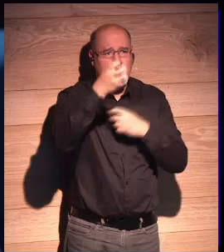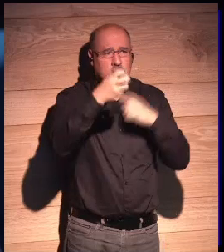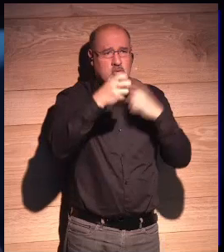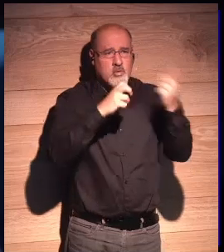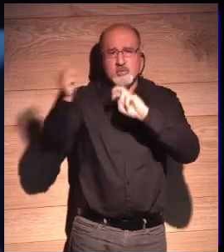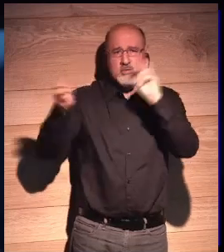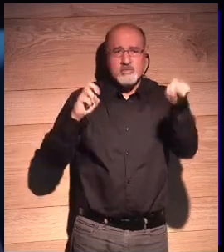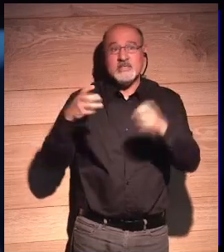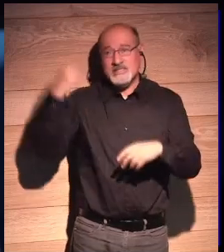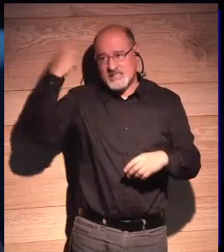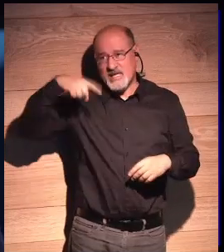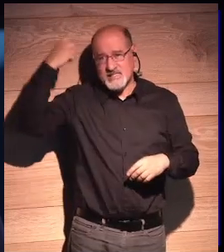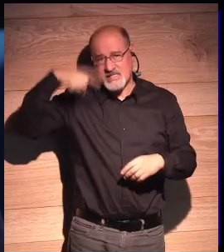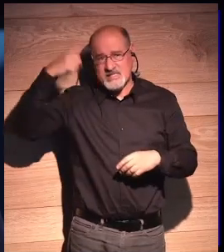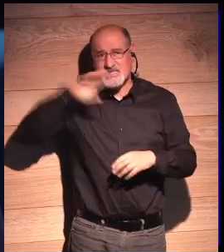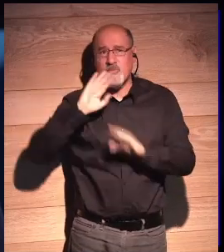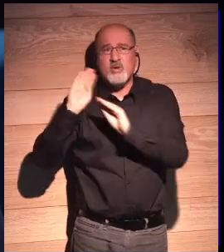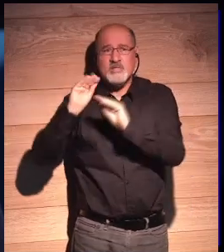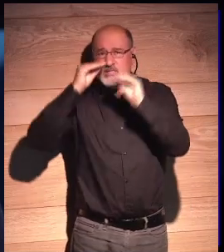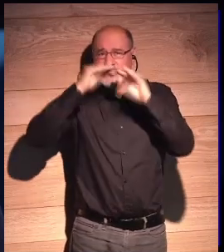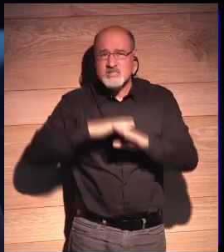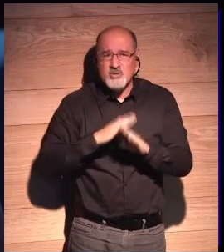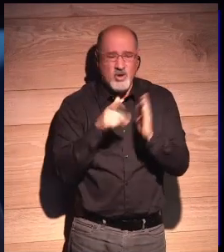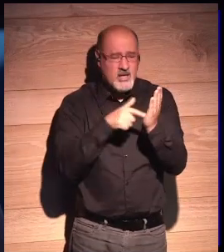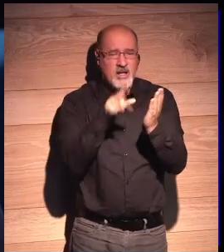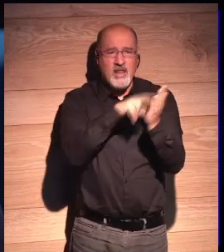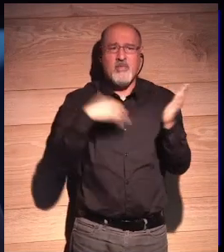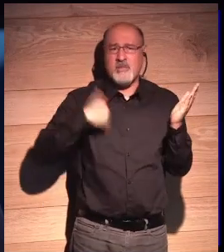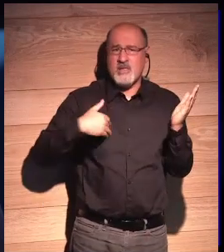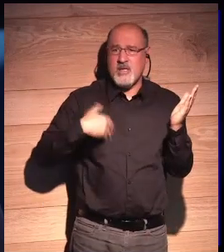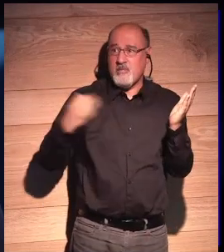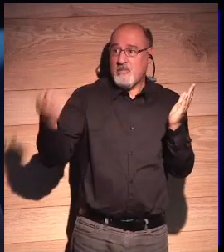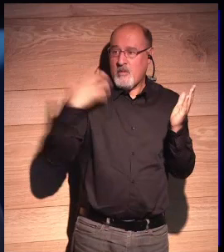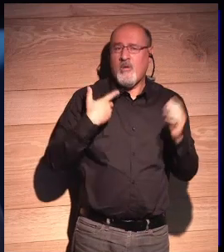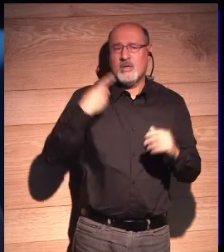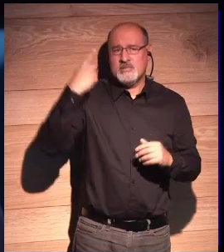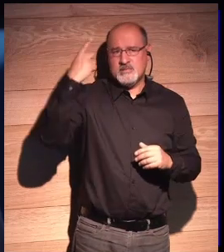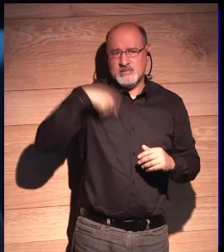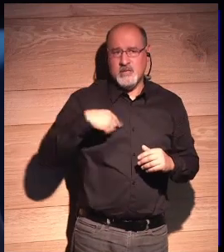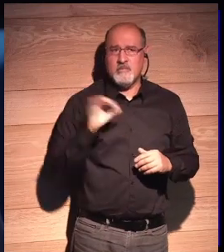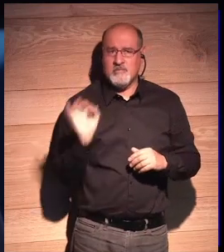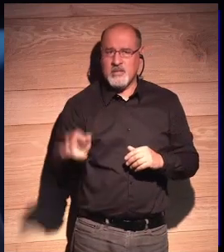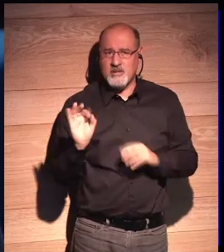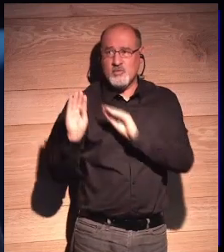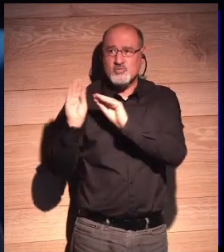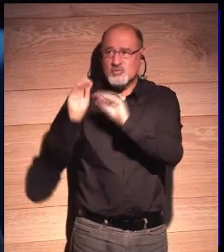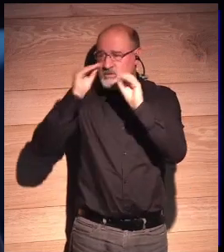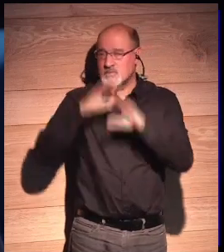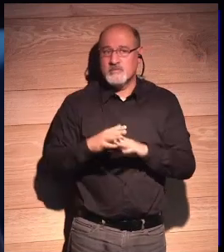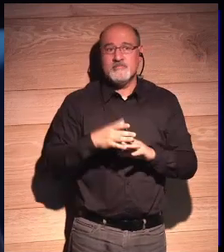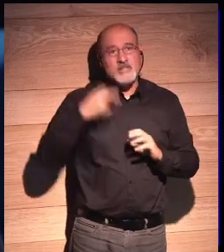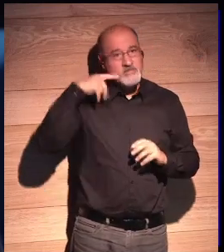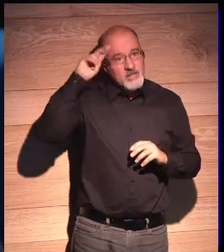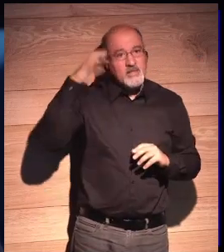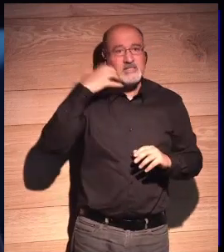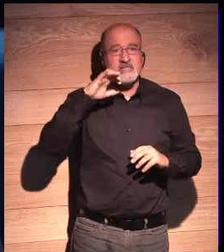issue 15 where you told me." And it's a very strange experience. It's stranger to meet people who